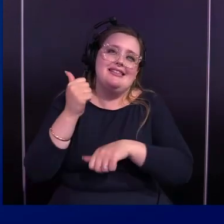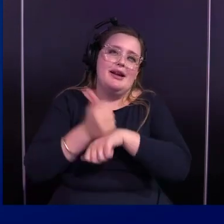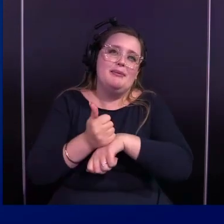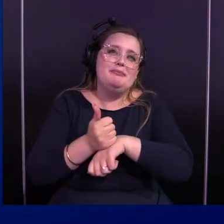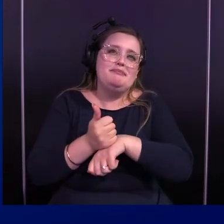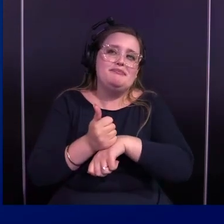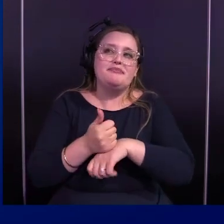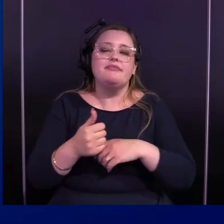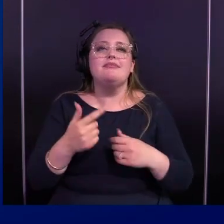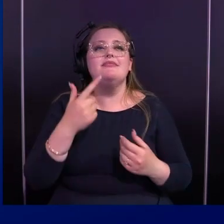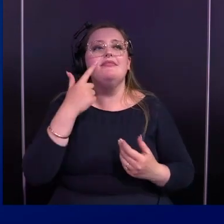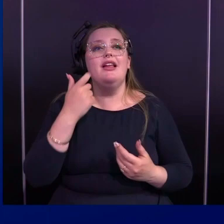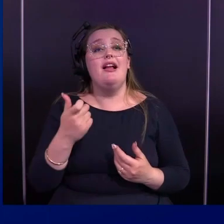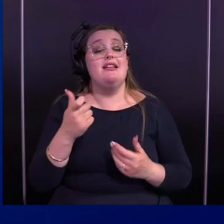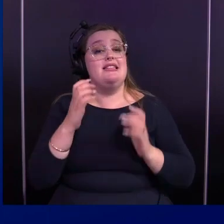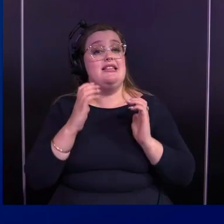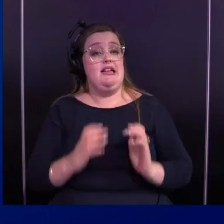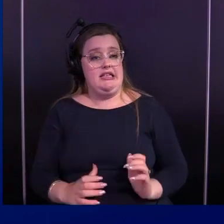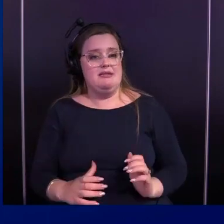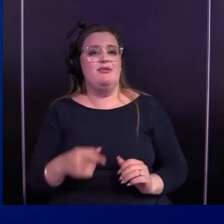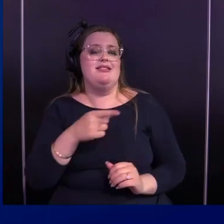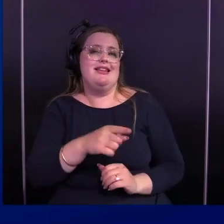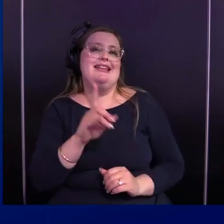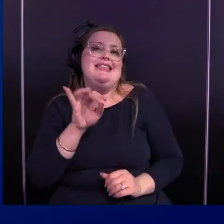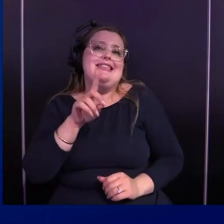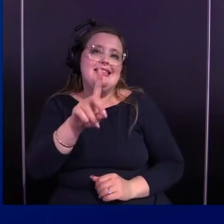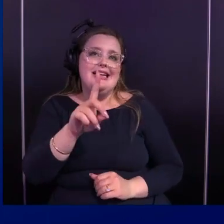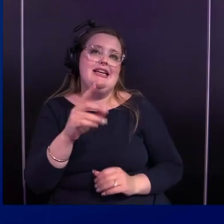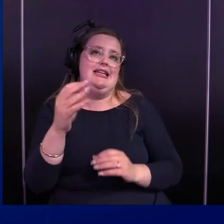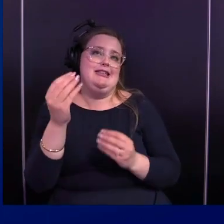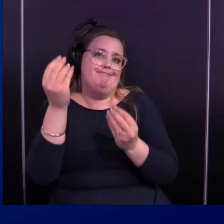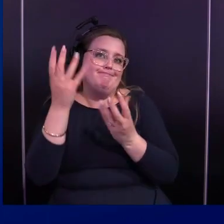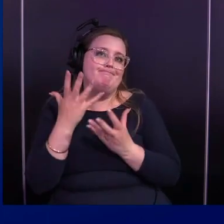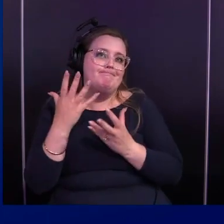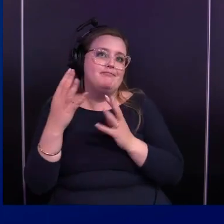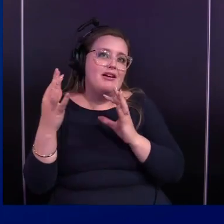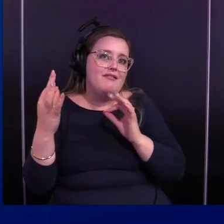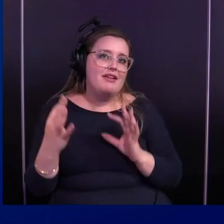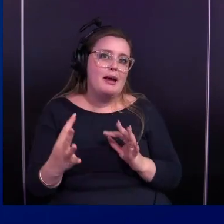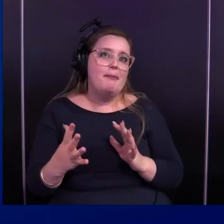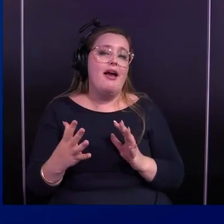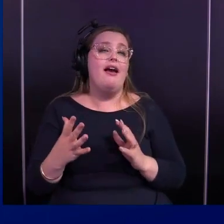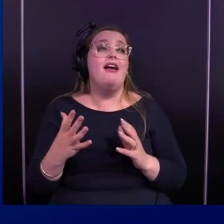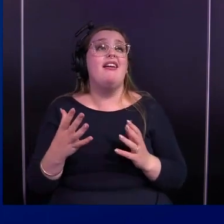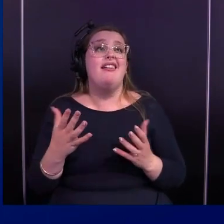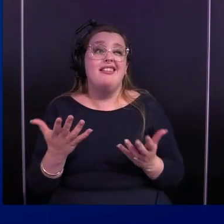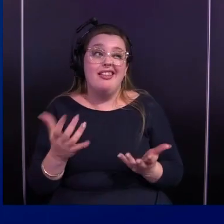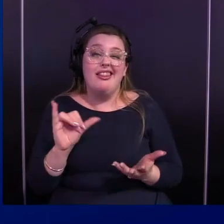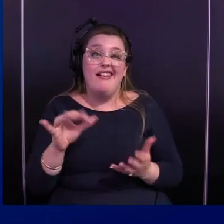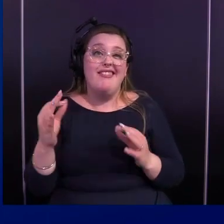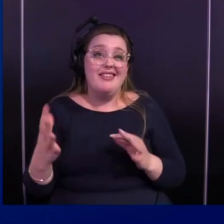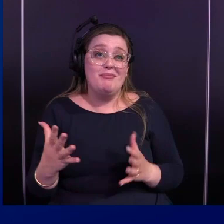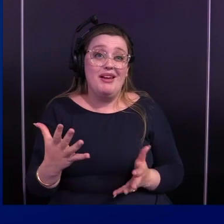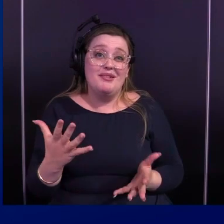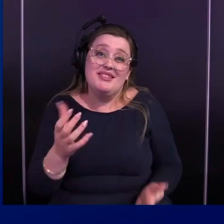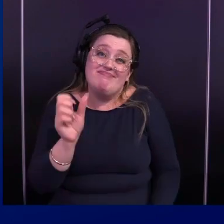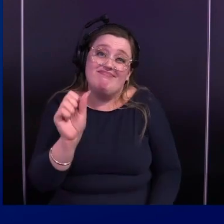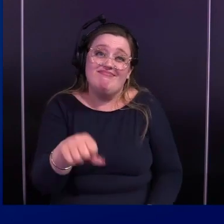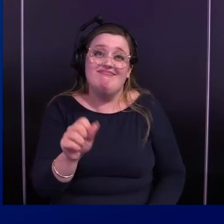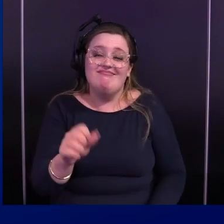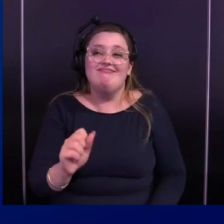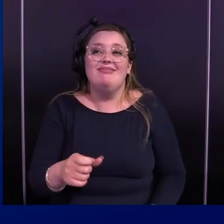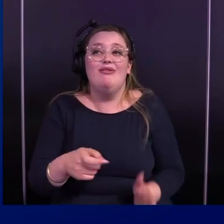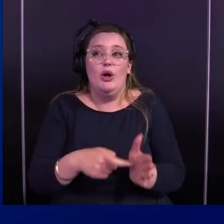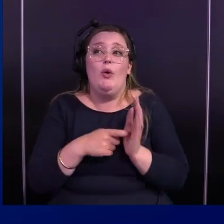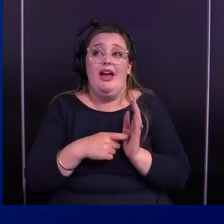because our customers did come back and give us some feedback, and the feedback was, it takes advanced